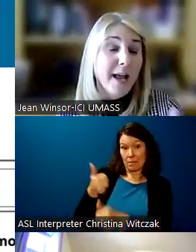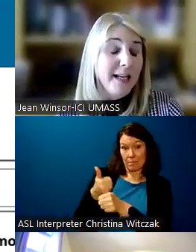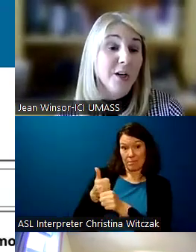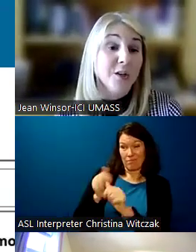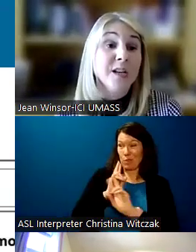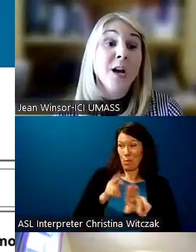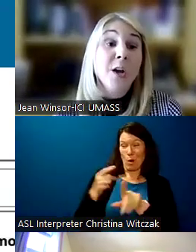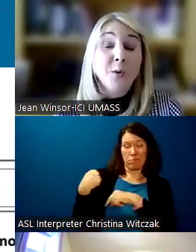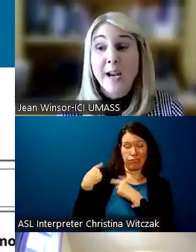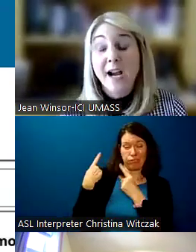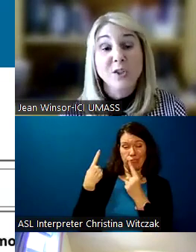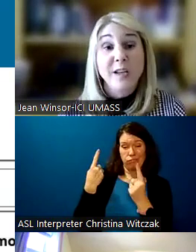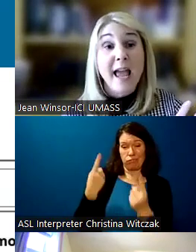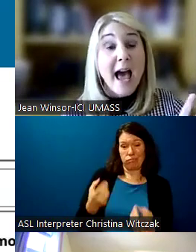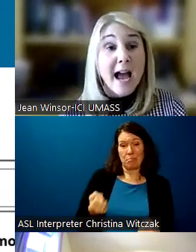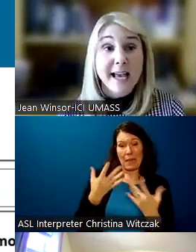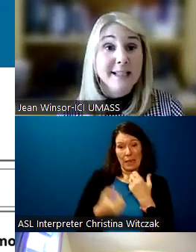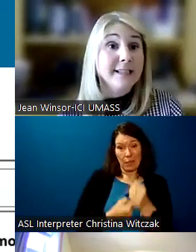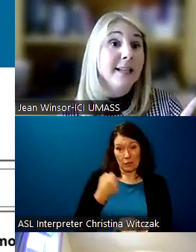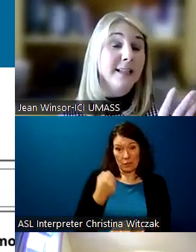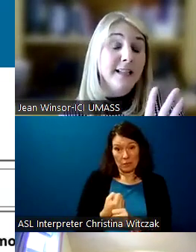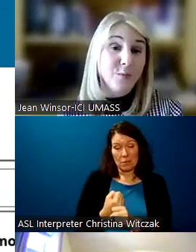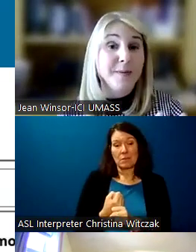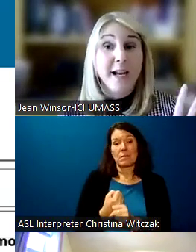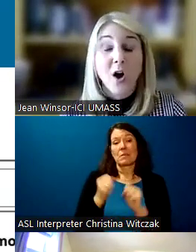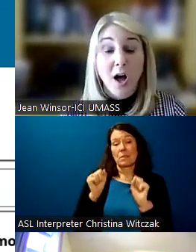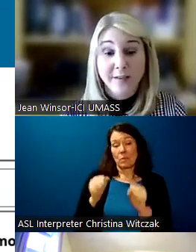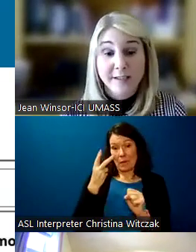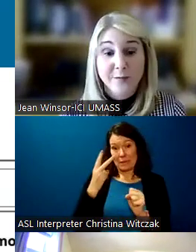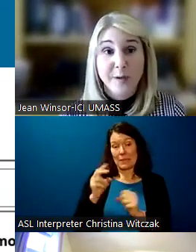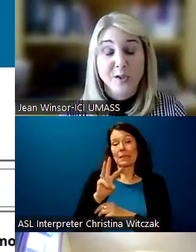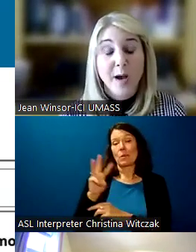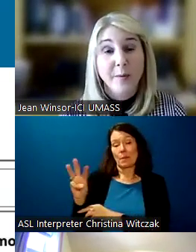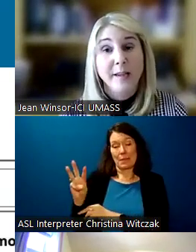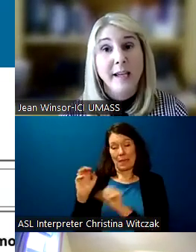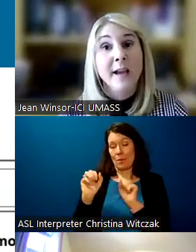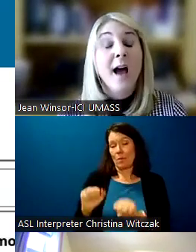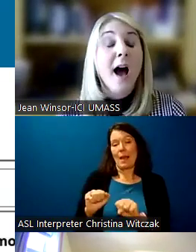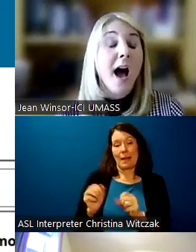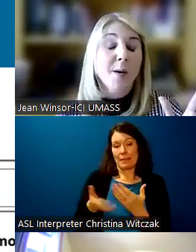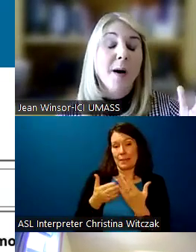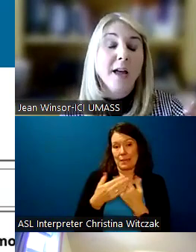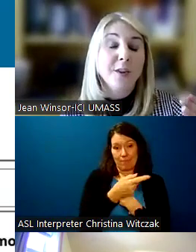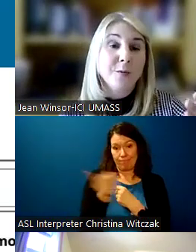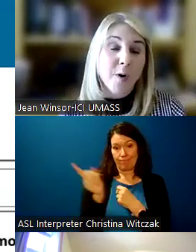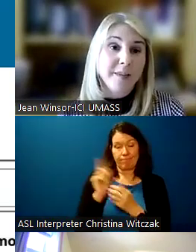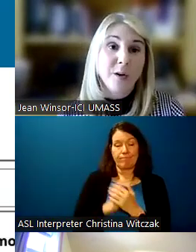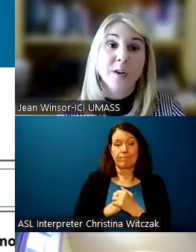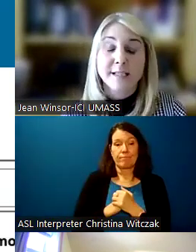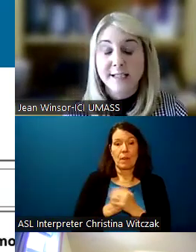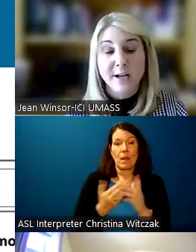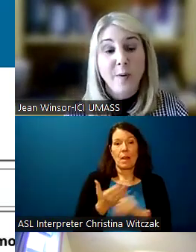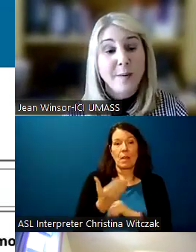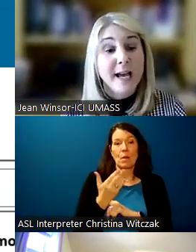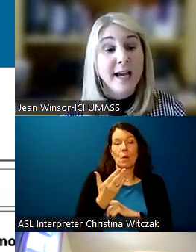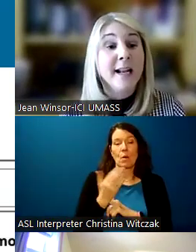for many years. You can actually access this website and all of this information publicly through our ThinkWorks